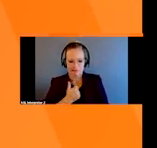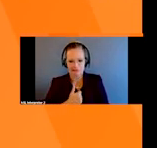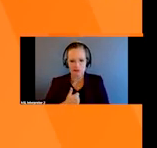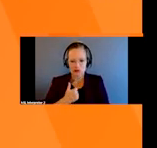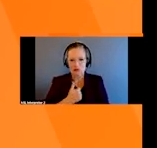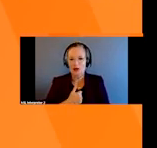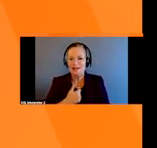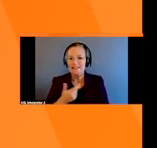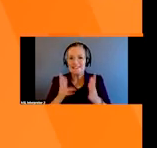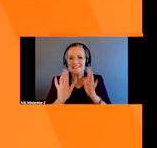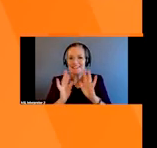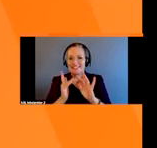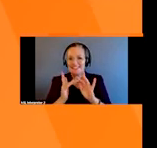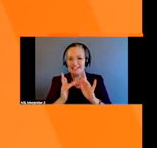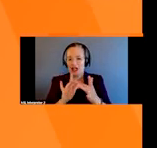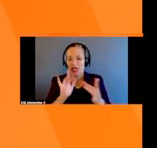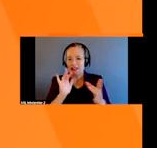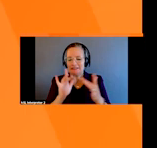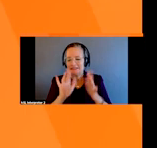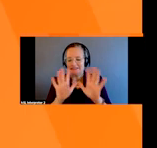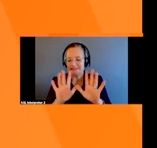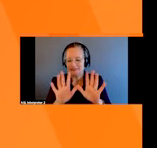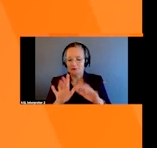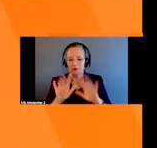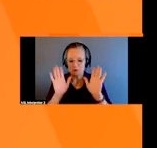Internet is giving me some trouble. That's okay.